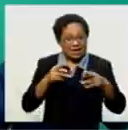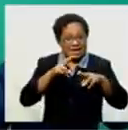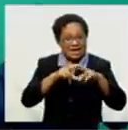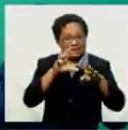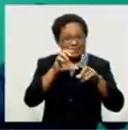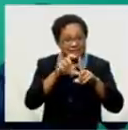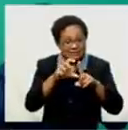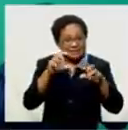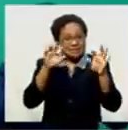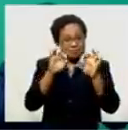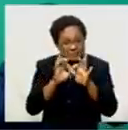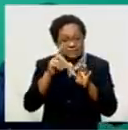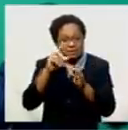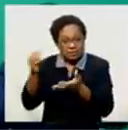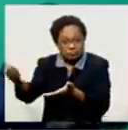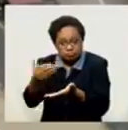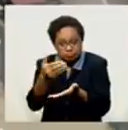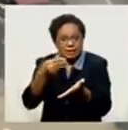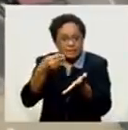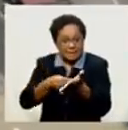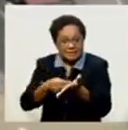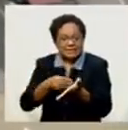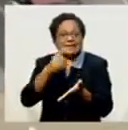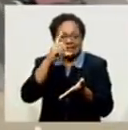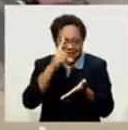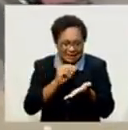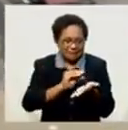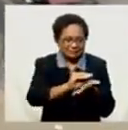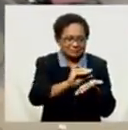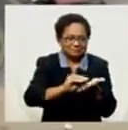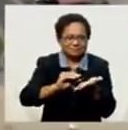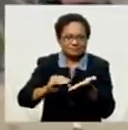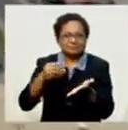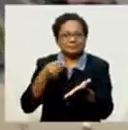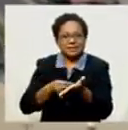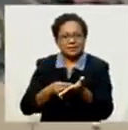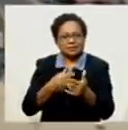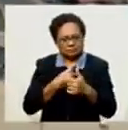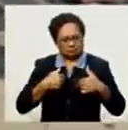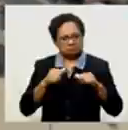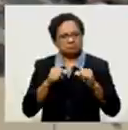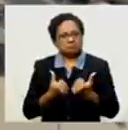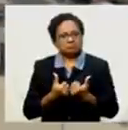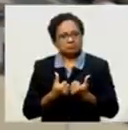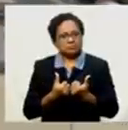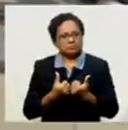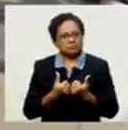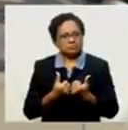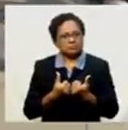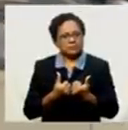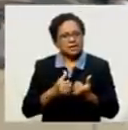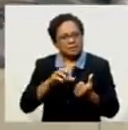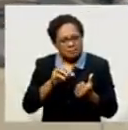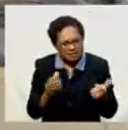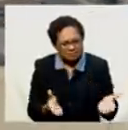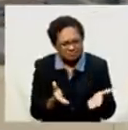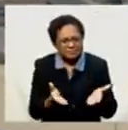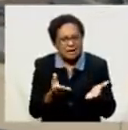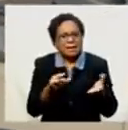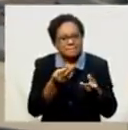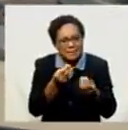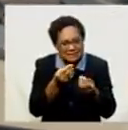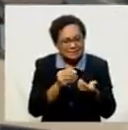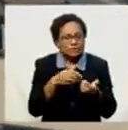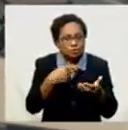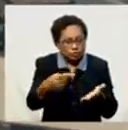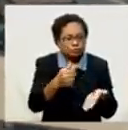raise funds in the market and to also lend. And we do agree. We need to spur on investment. We need to